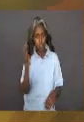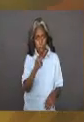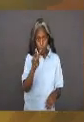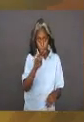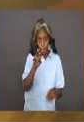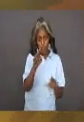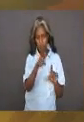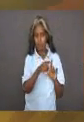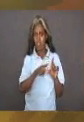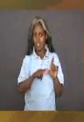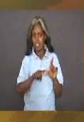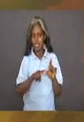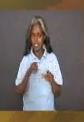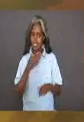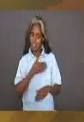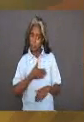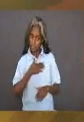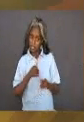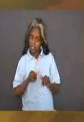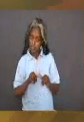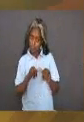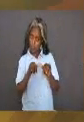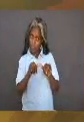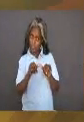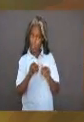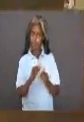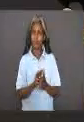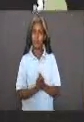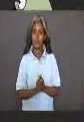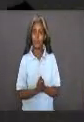angles. Please go ahead.